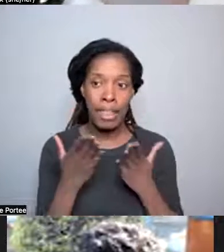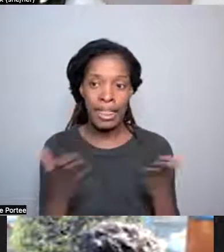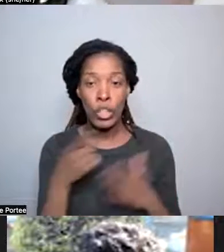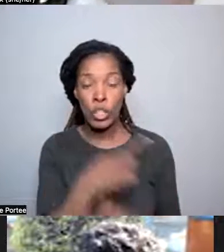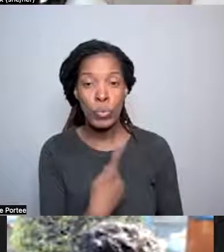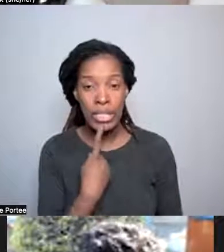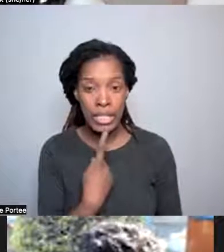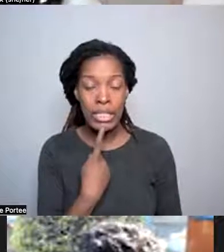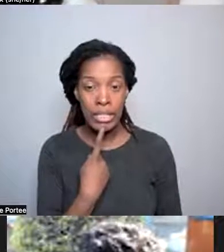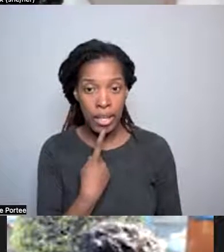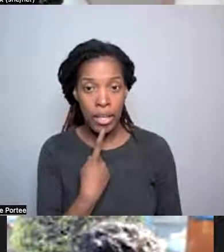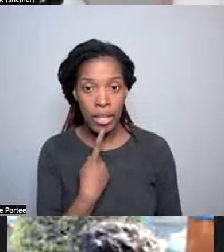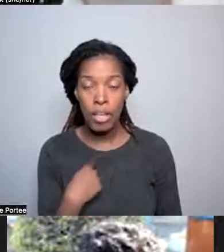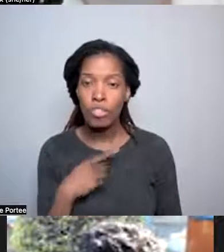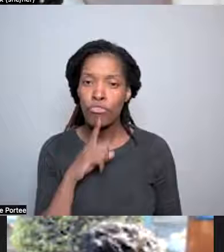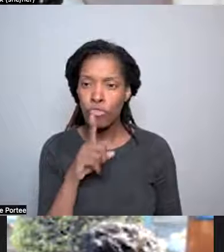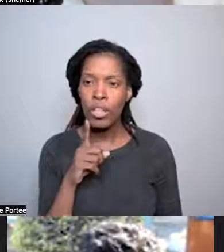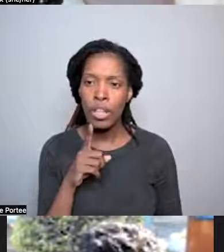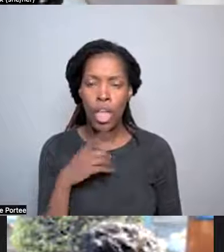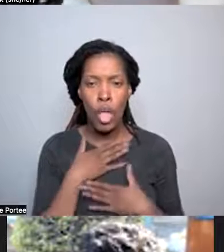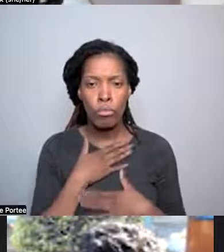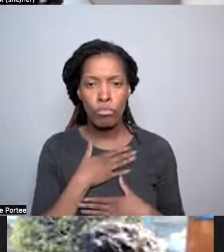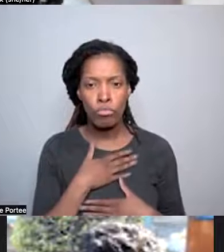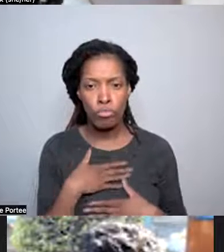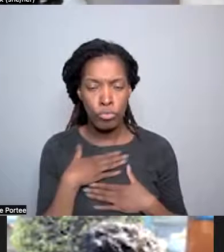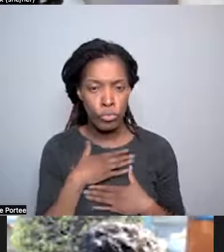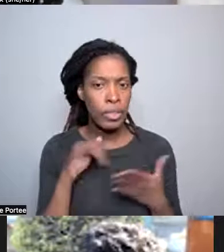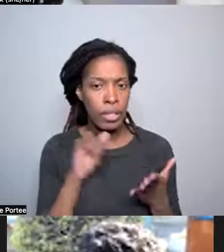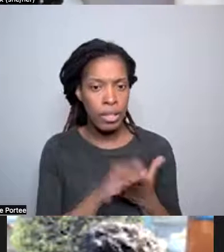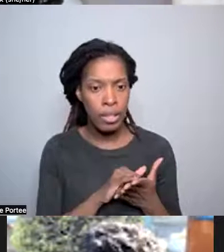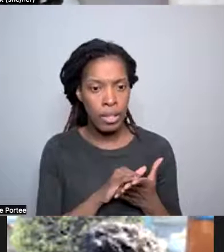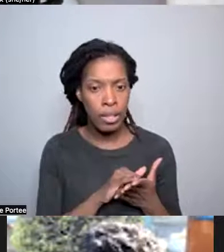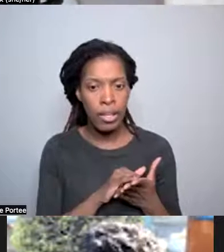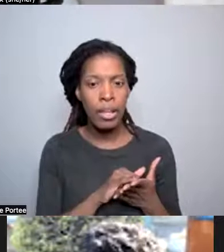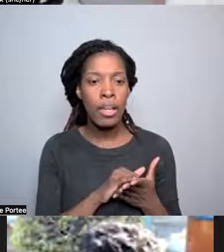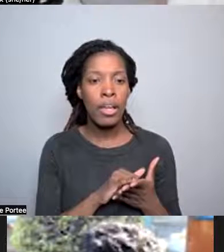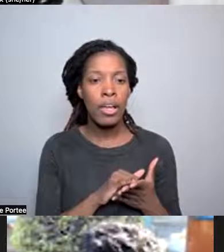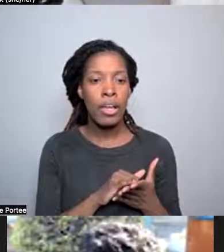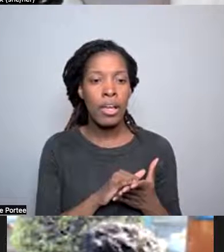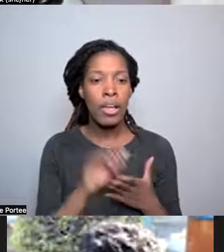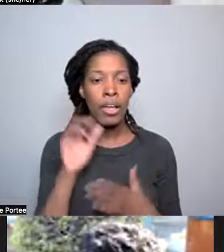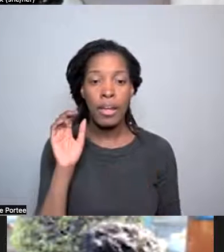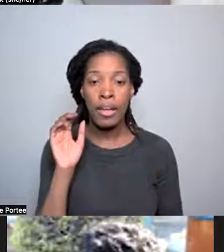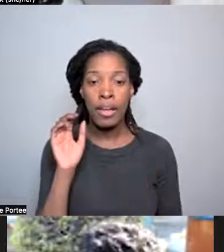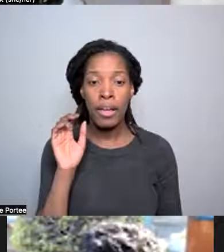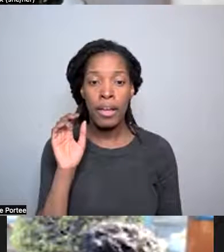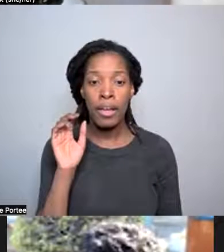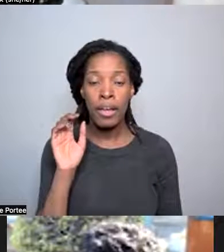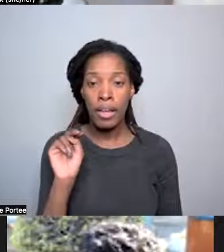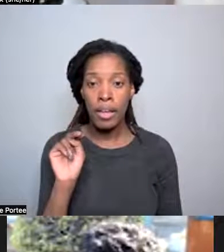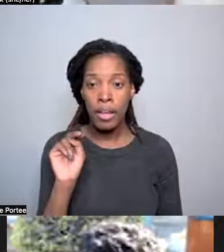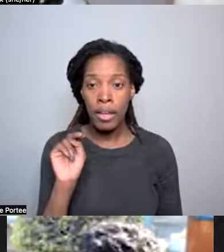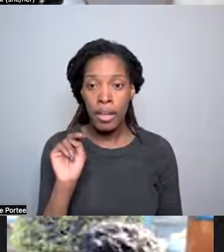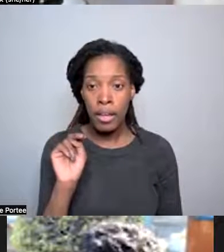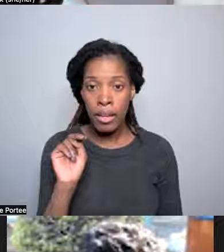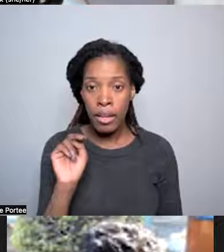So I really appreciate that quote. Abbasi, would you like to introduce yourself and tell us